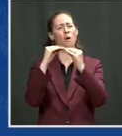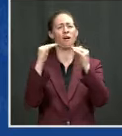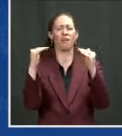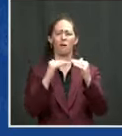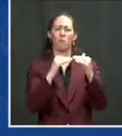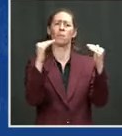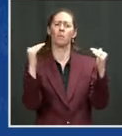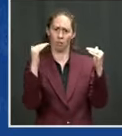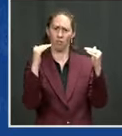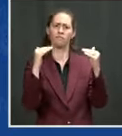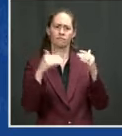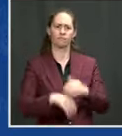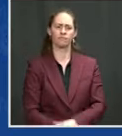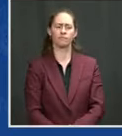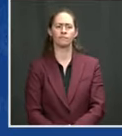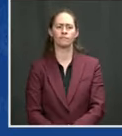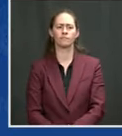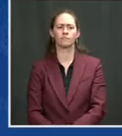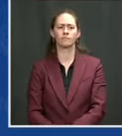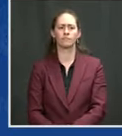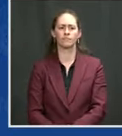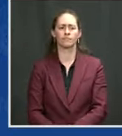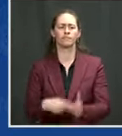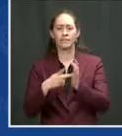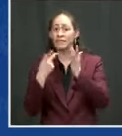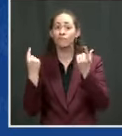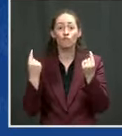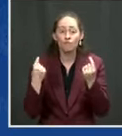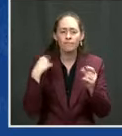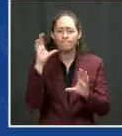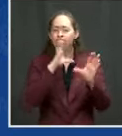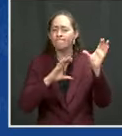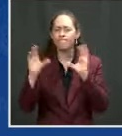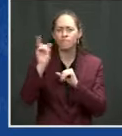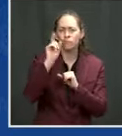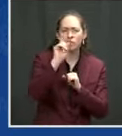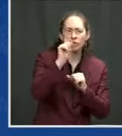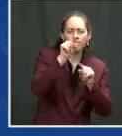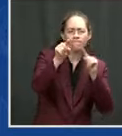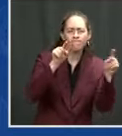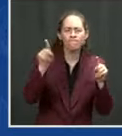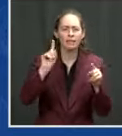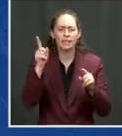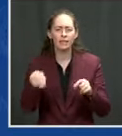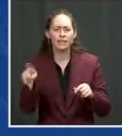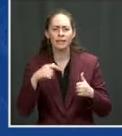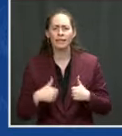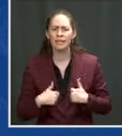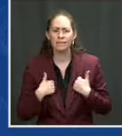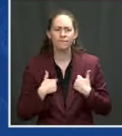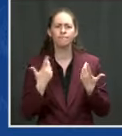We recognize in our country, zip code is still a stronger predictor of health than genetic code. And so we